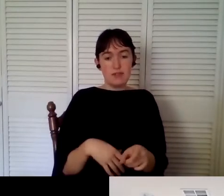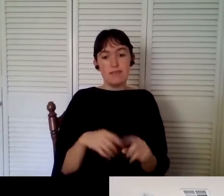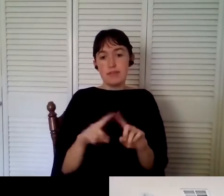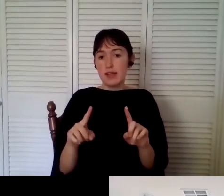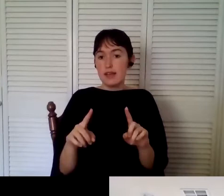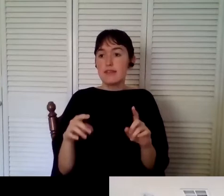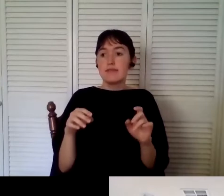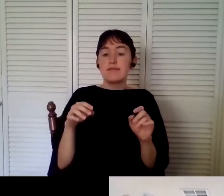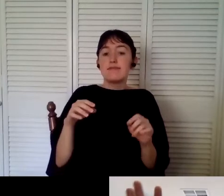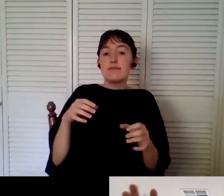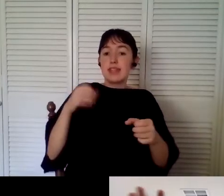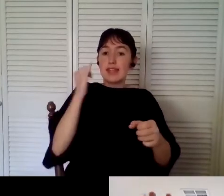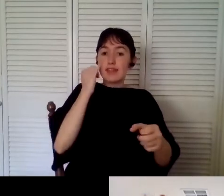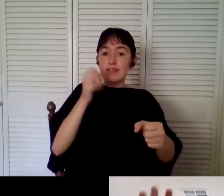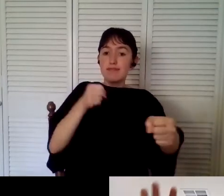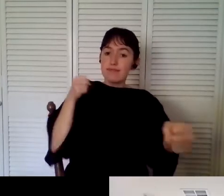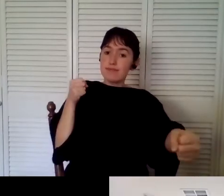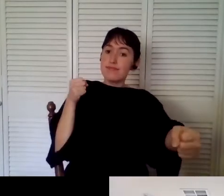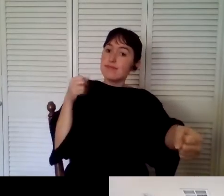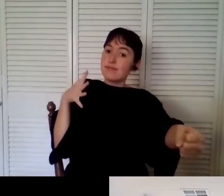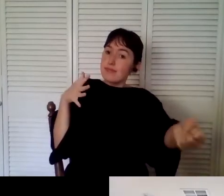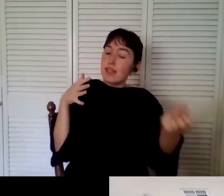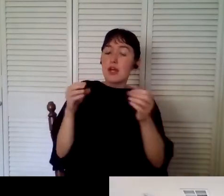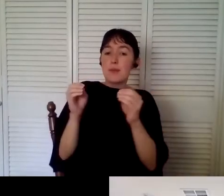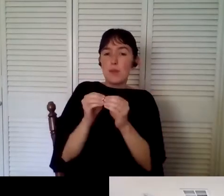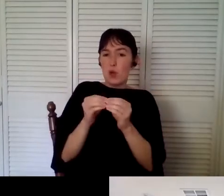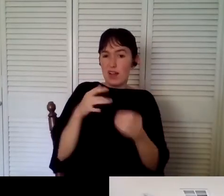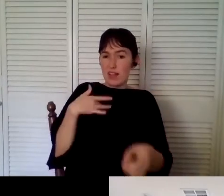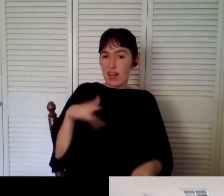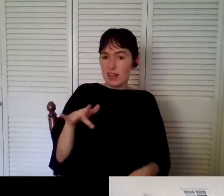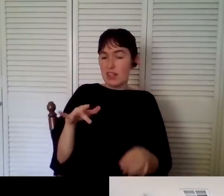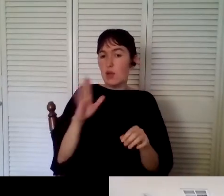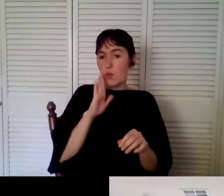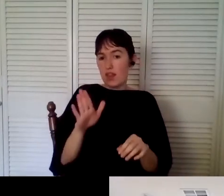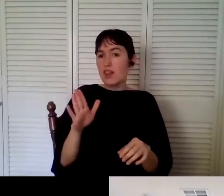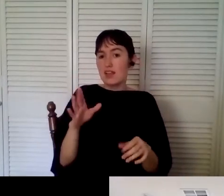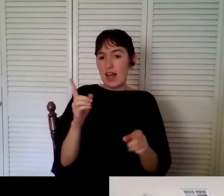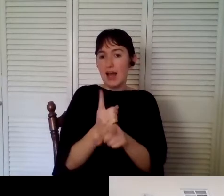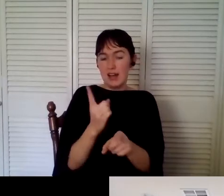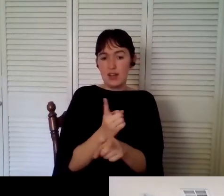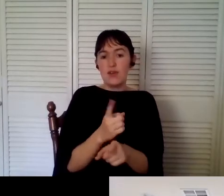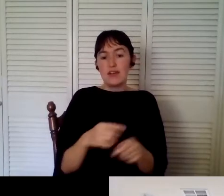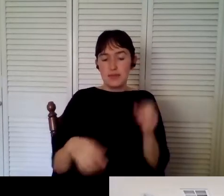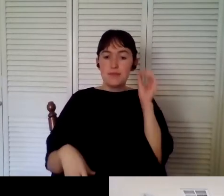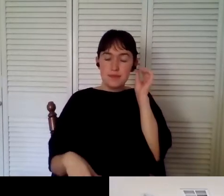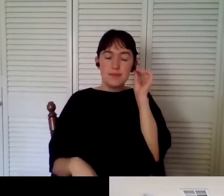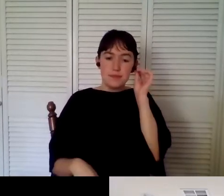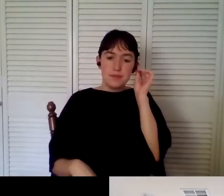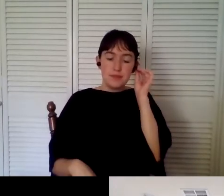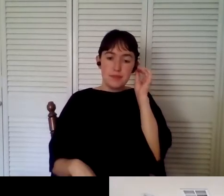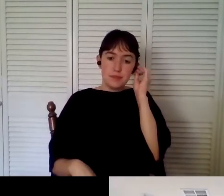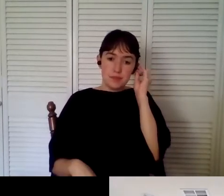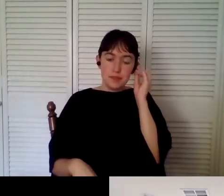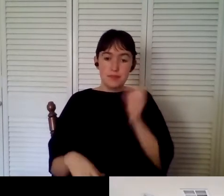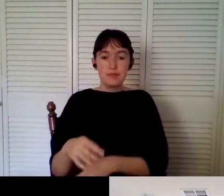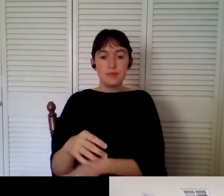bullseyes, which is a distance that is just impossible to be consistent and accurate with an atlatl. The maximum, what we call